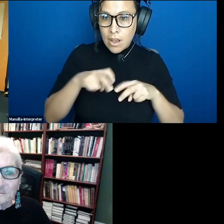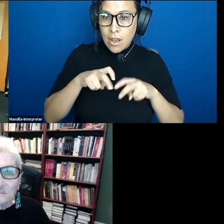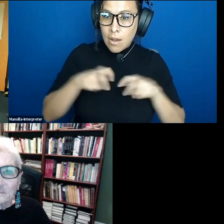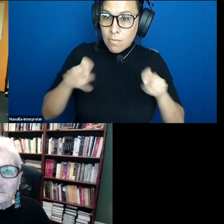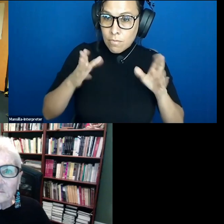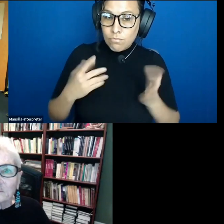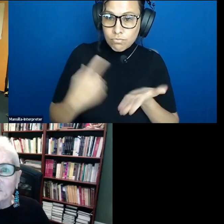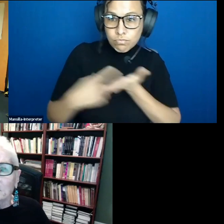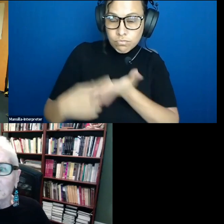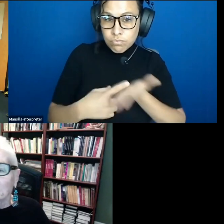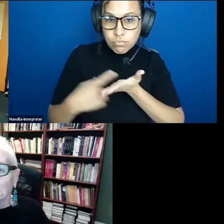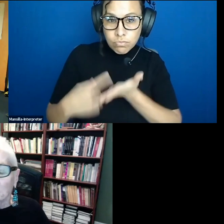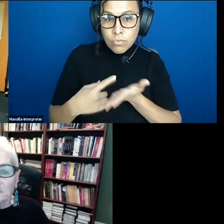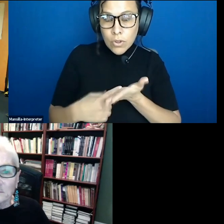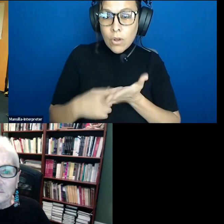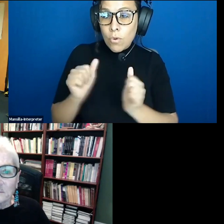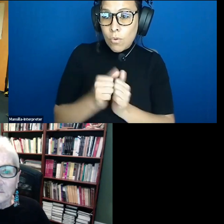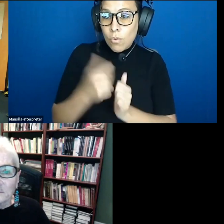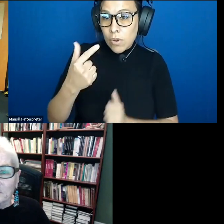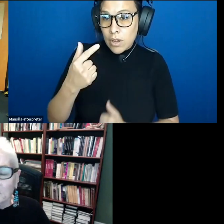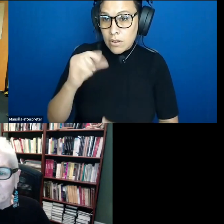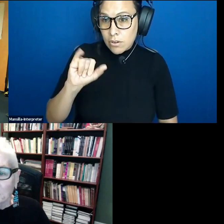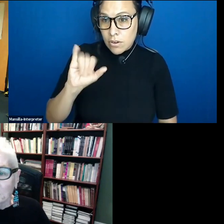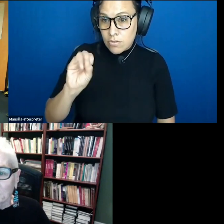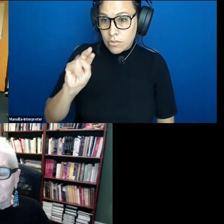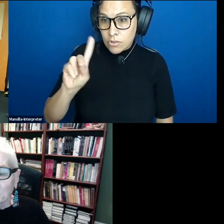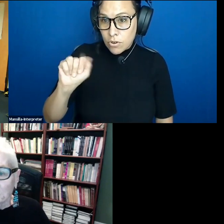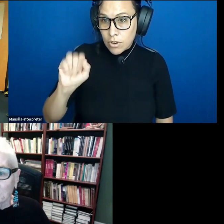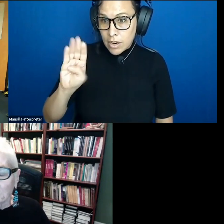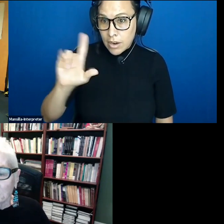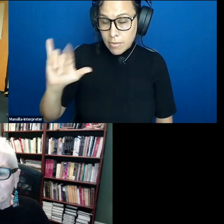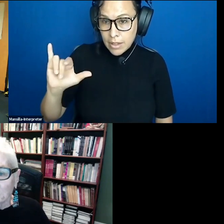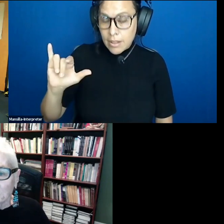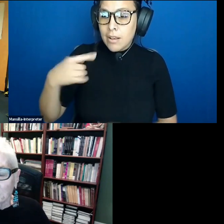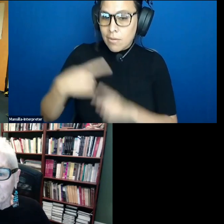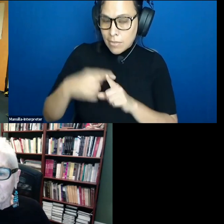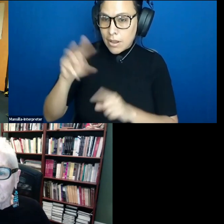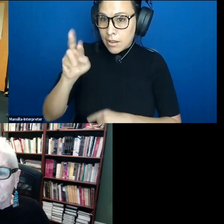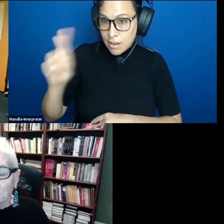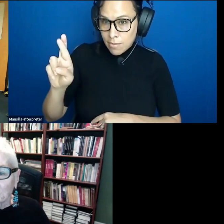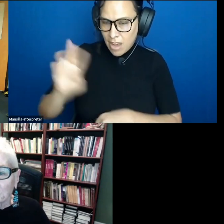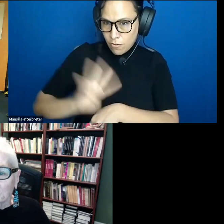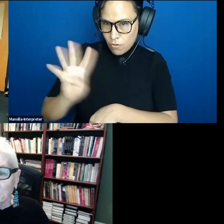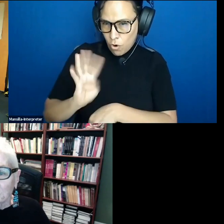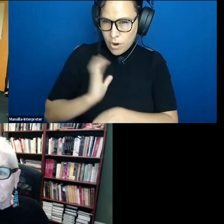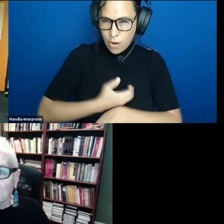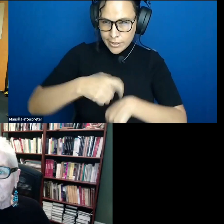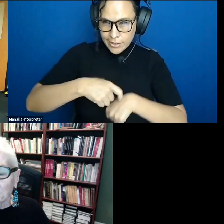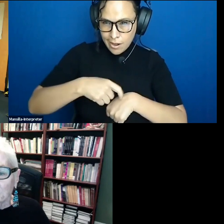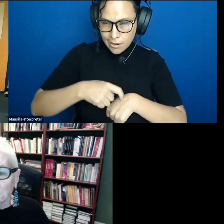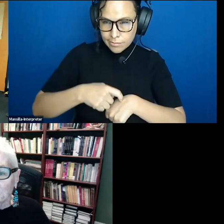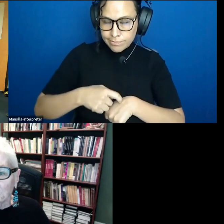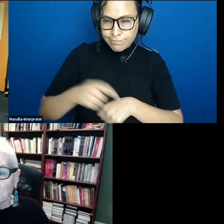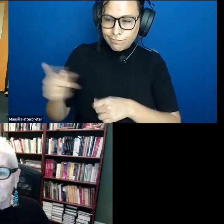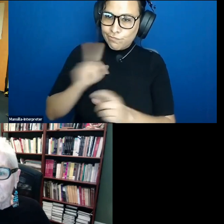a conversation by Gioconda Belli and Margaret Randall at 4 p.m. our time. And before I get